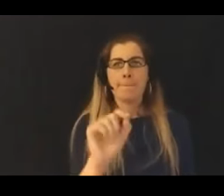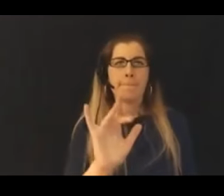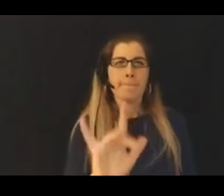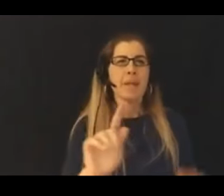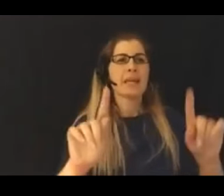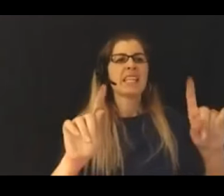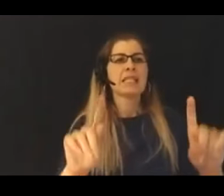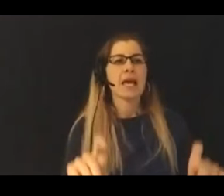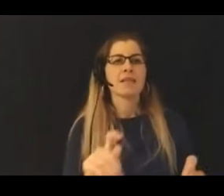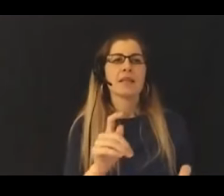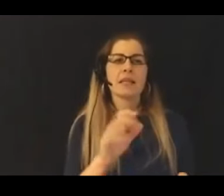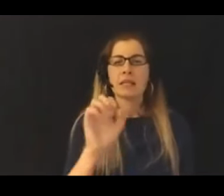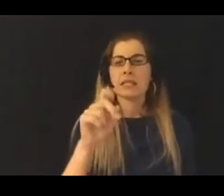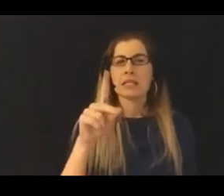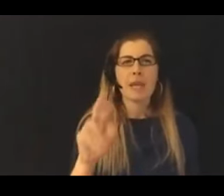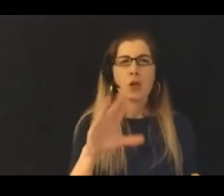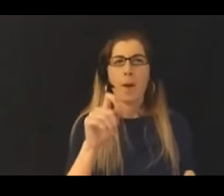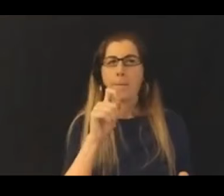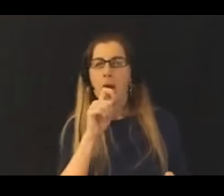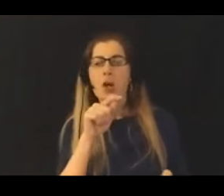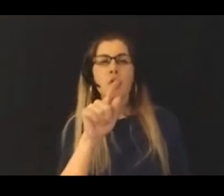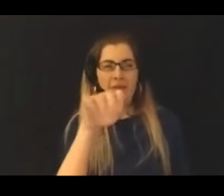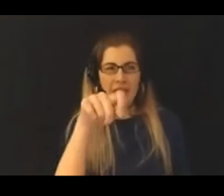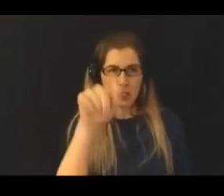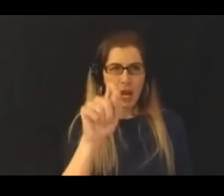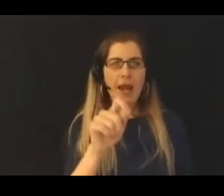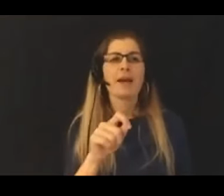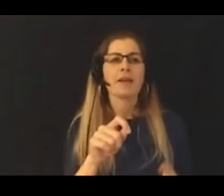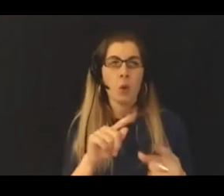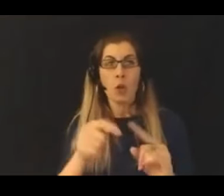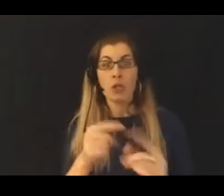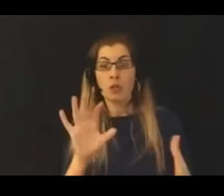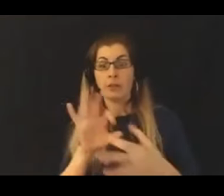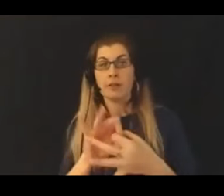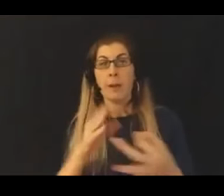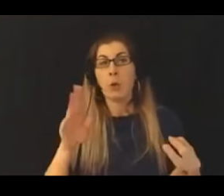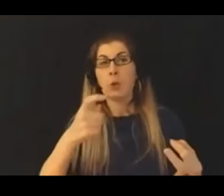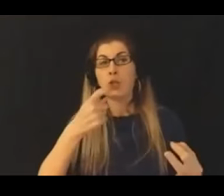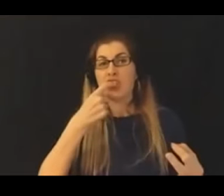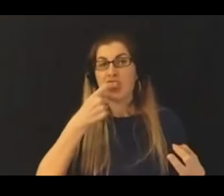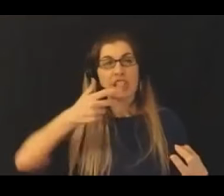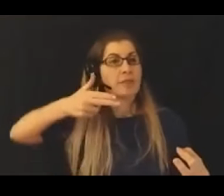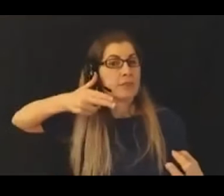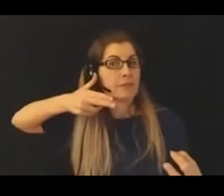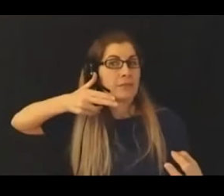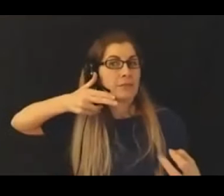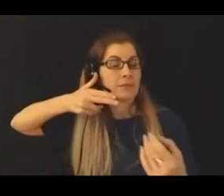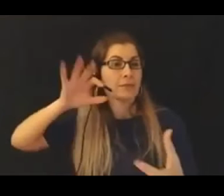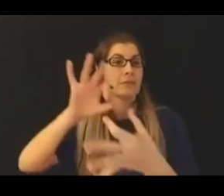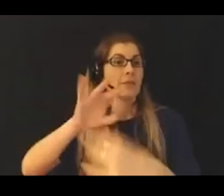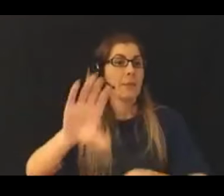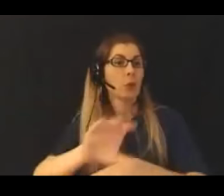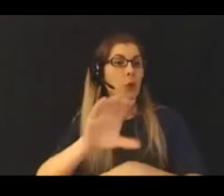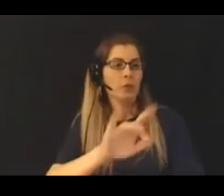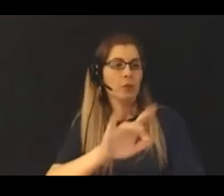and microphone. You have to select the microphone. So once you've synced your Bluetooth to your computer, you